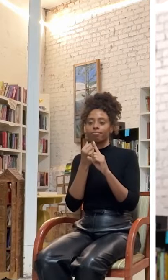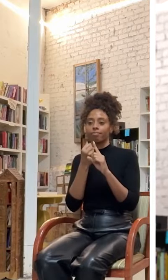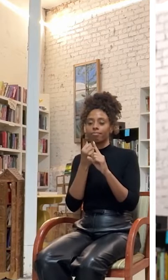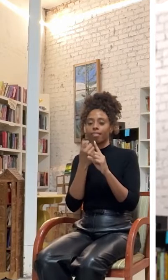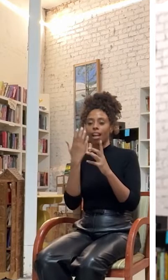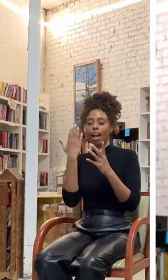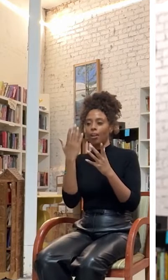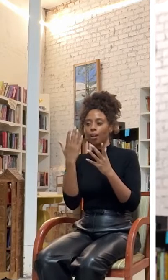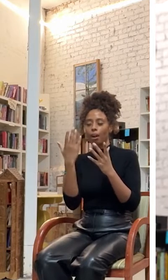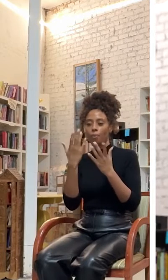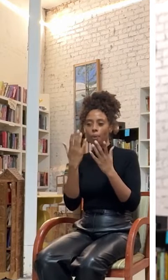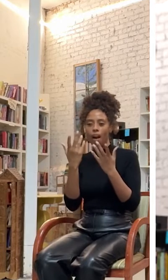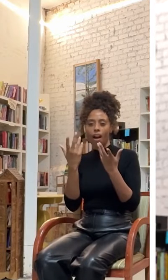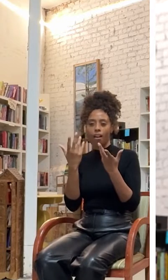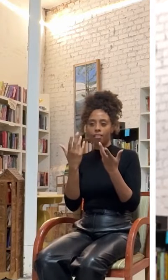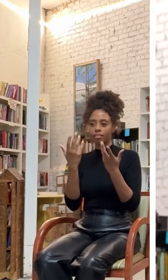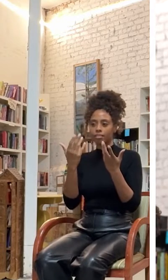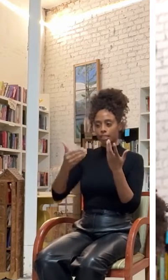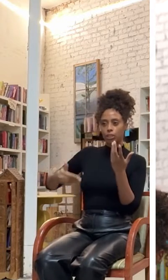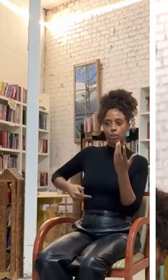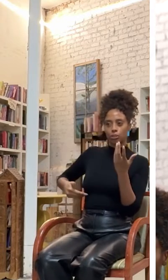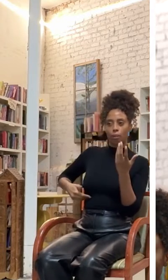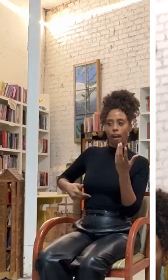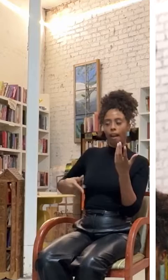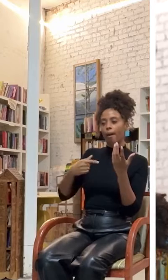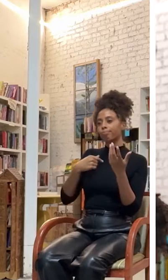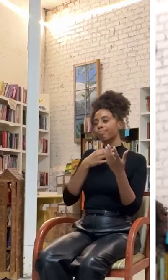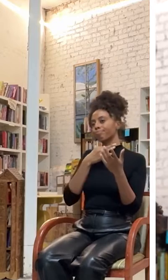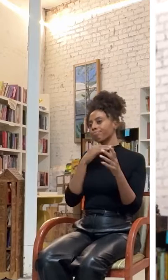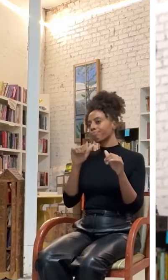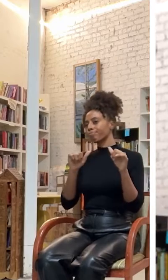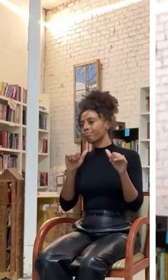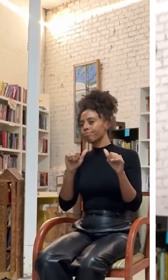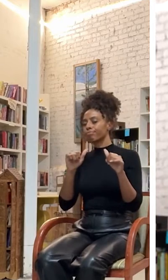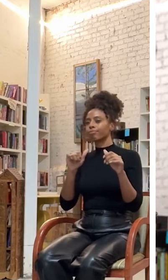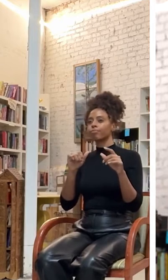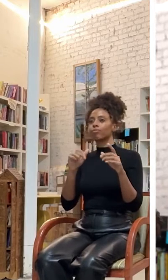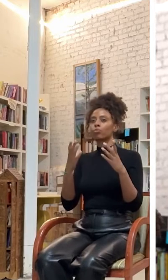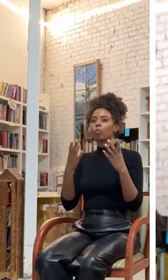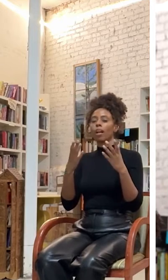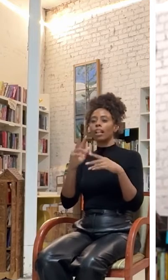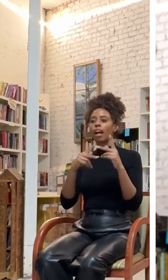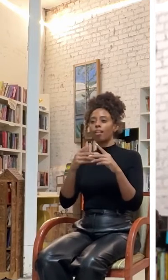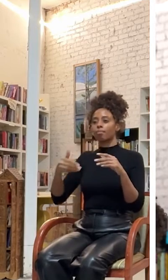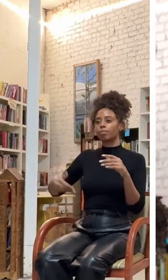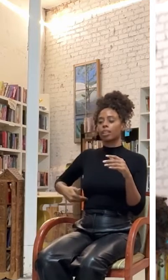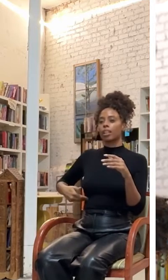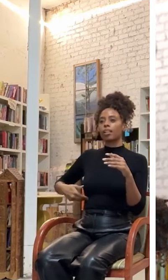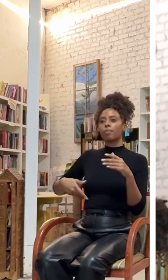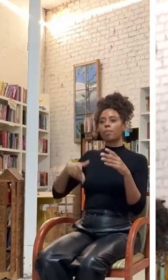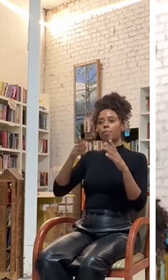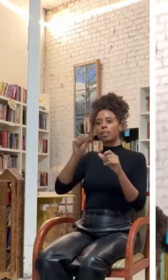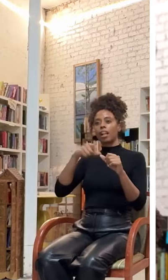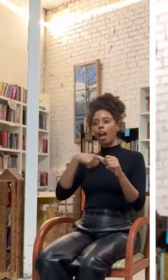I don't know what sort of intuition, as a fairly skeptical person, what sort of intuition a person can have that they can reflect so much